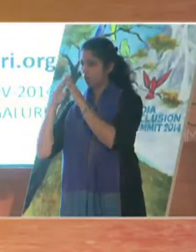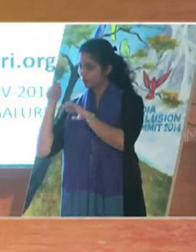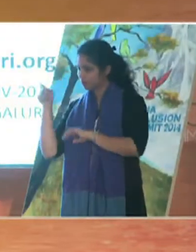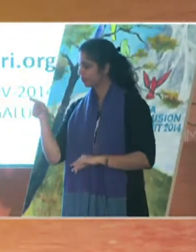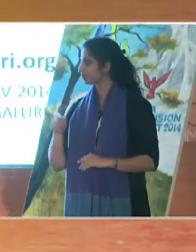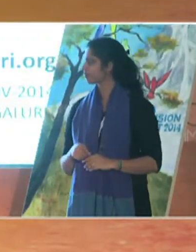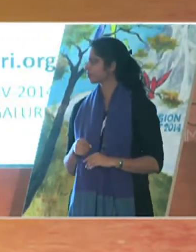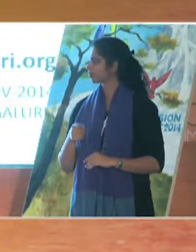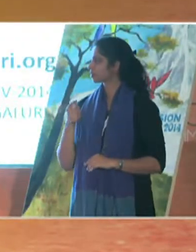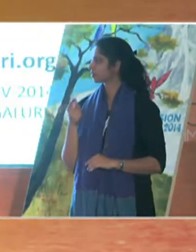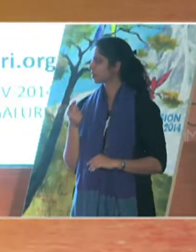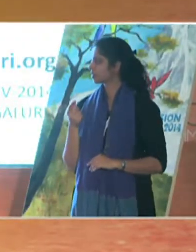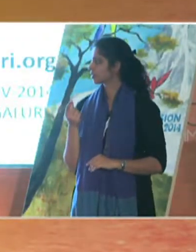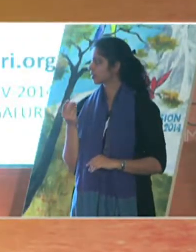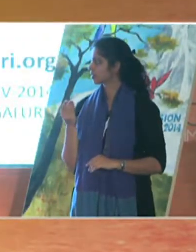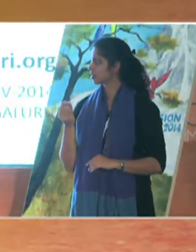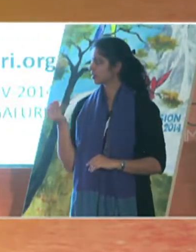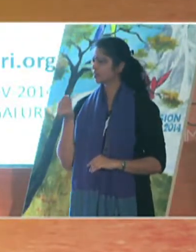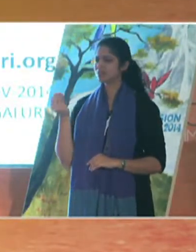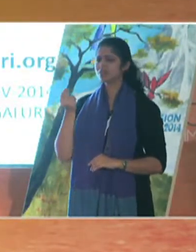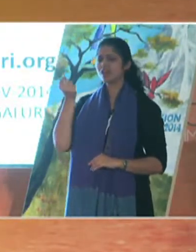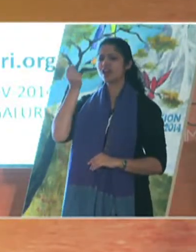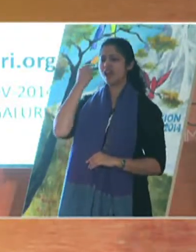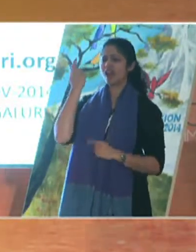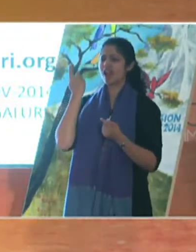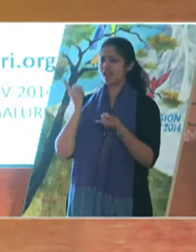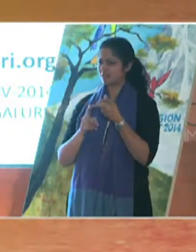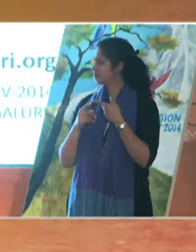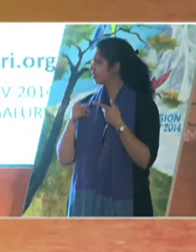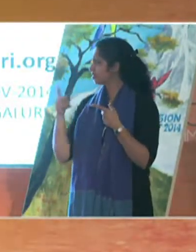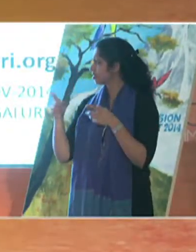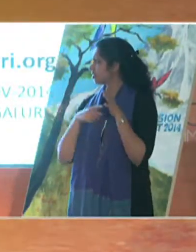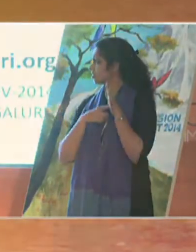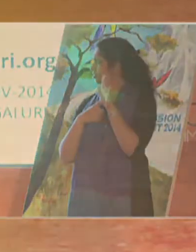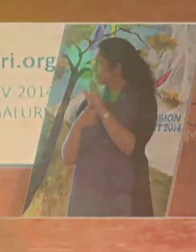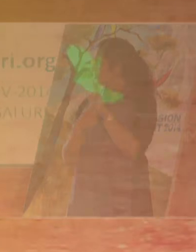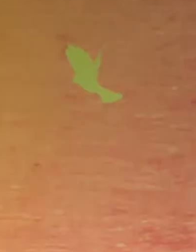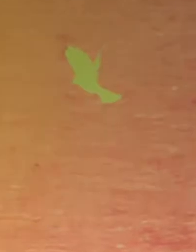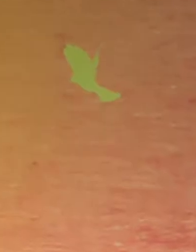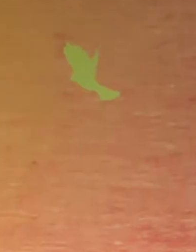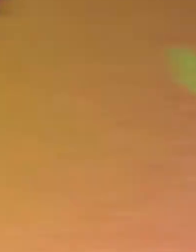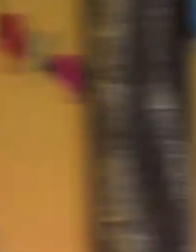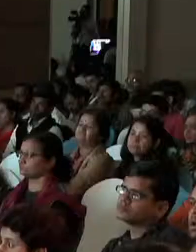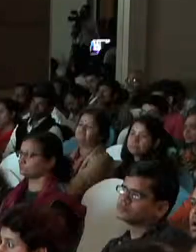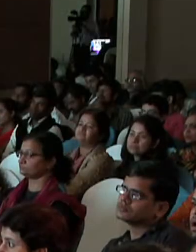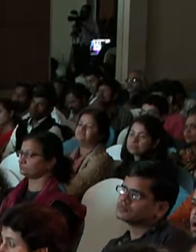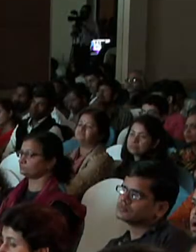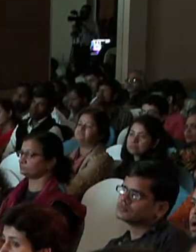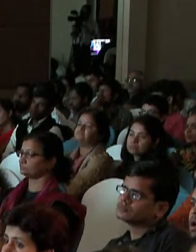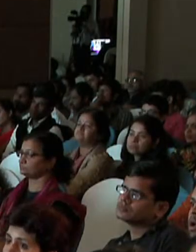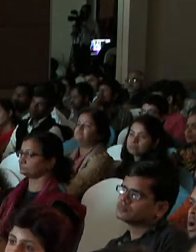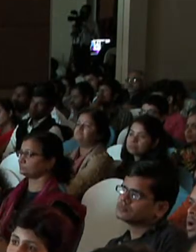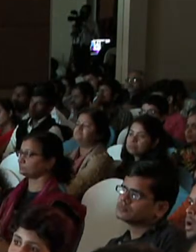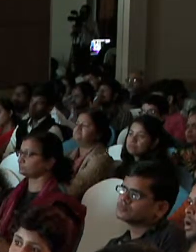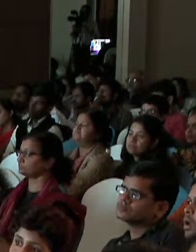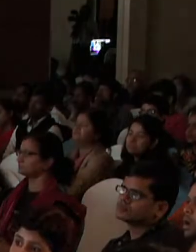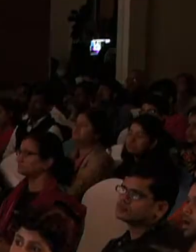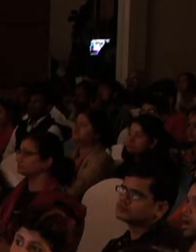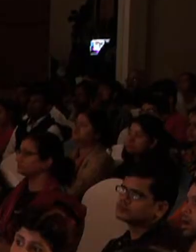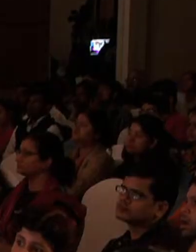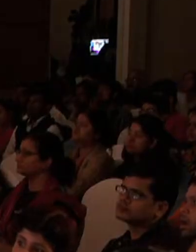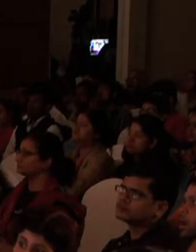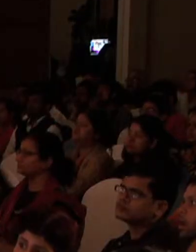the first time in my life that my birthday is being celebrated." She had M&Ms, and we said, "How did you get them?" And she